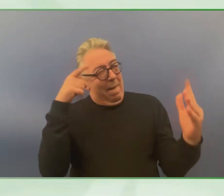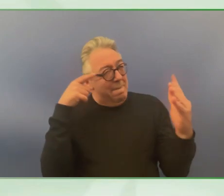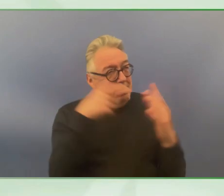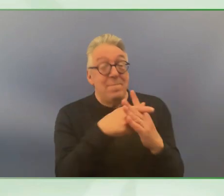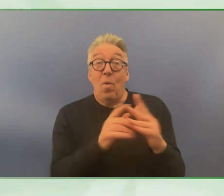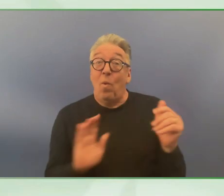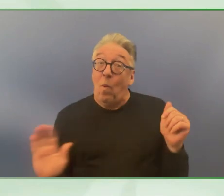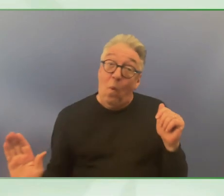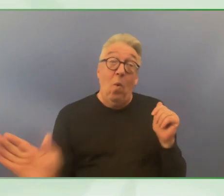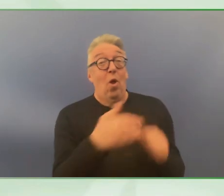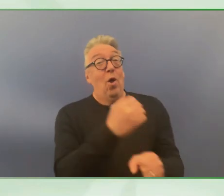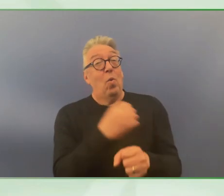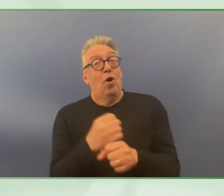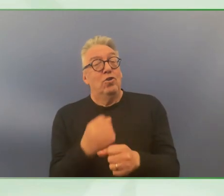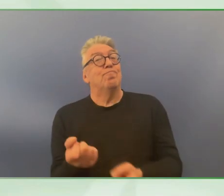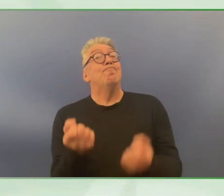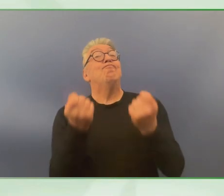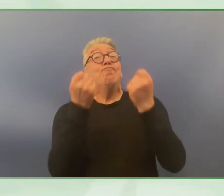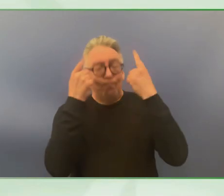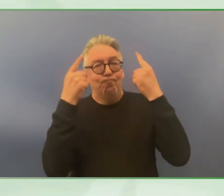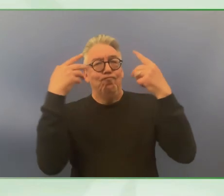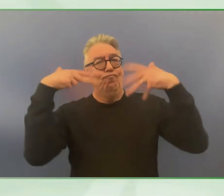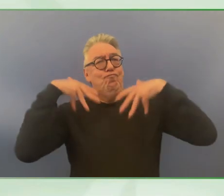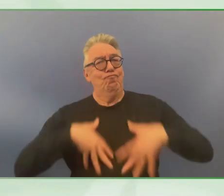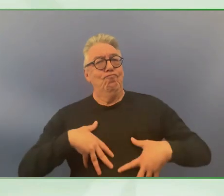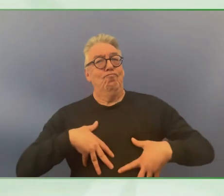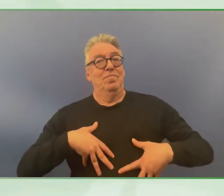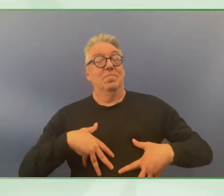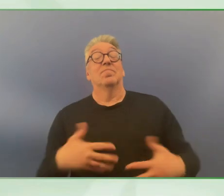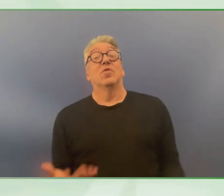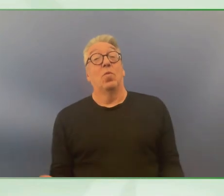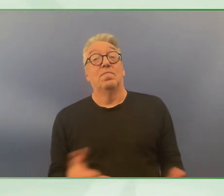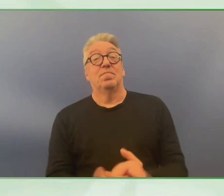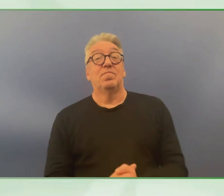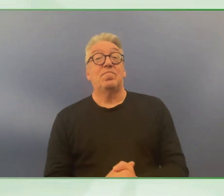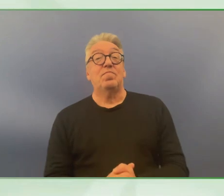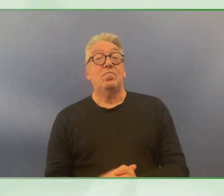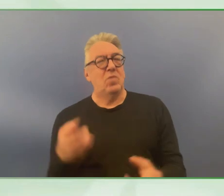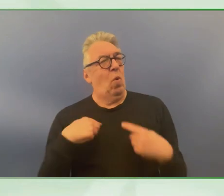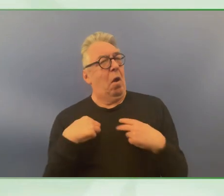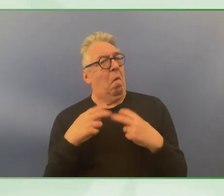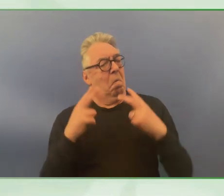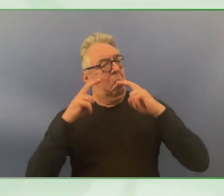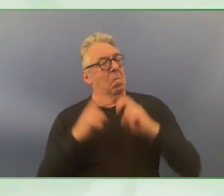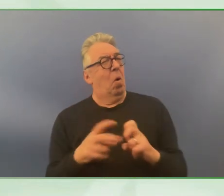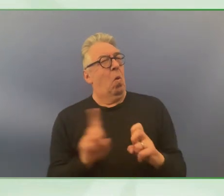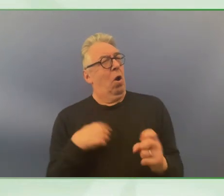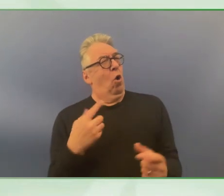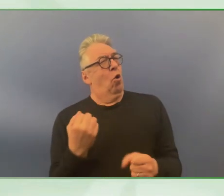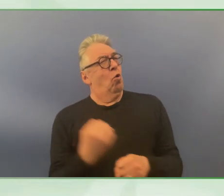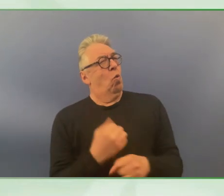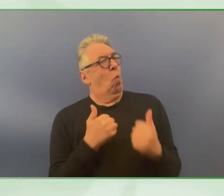looked at what did we do well? And one of the things that we, as an organization, have done really